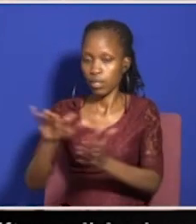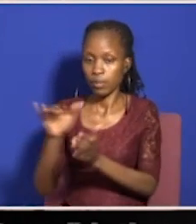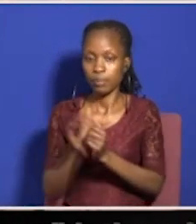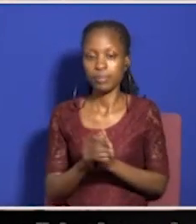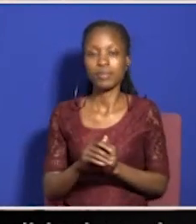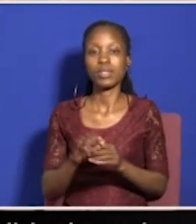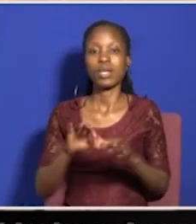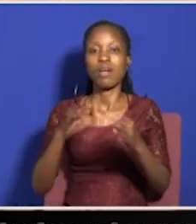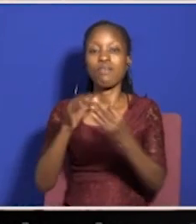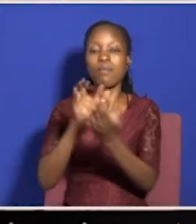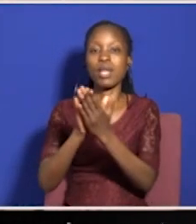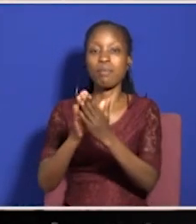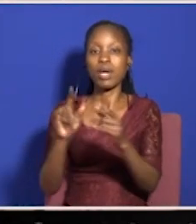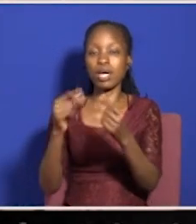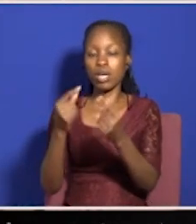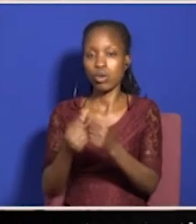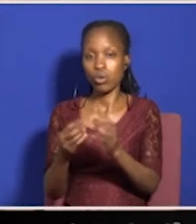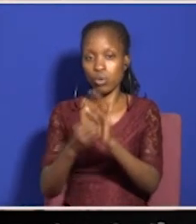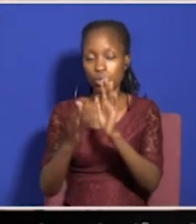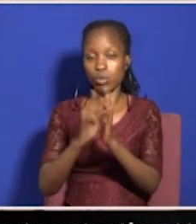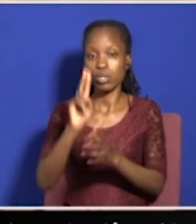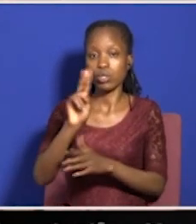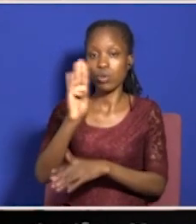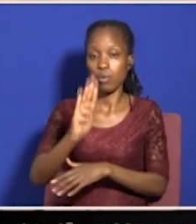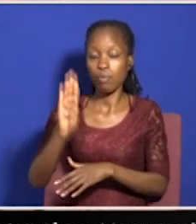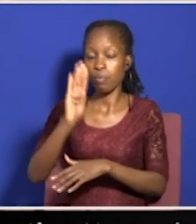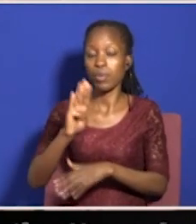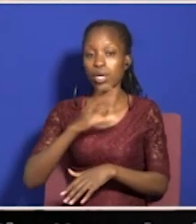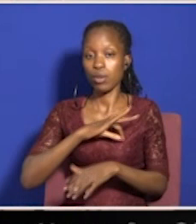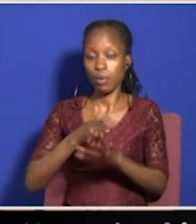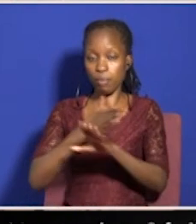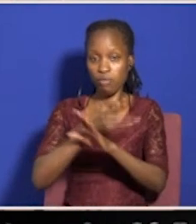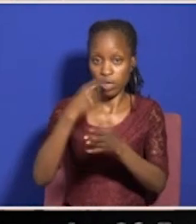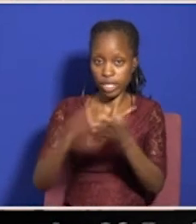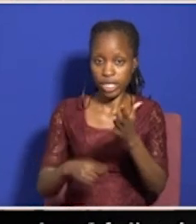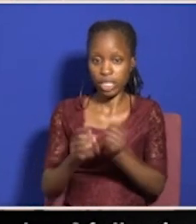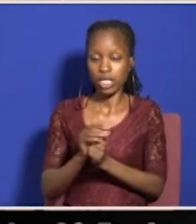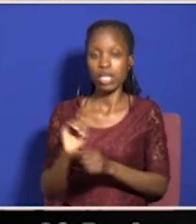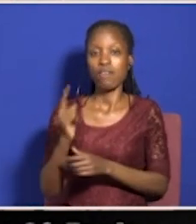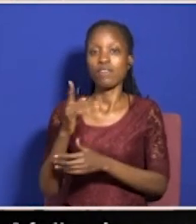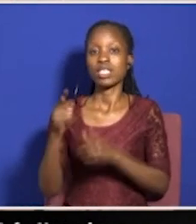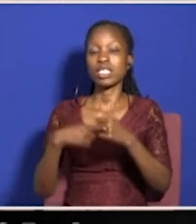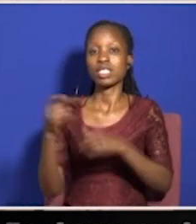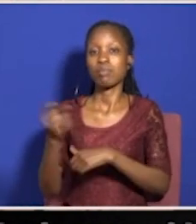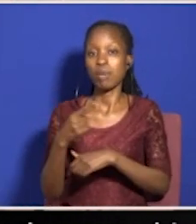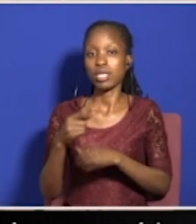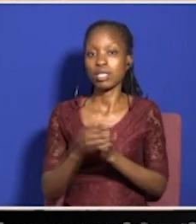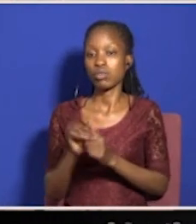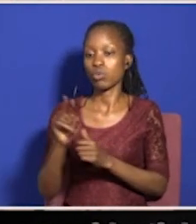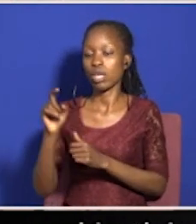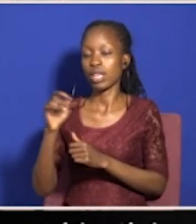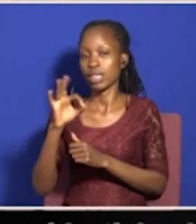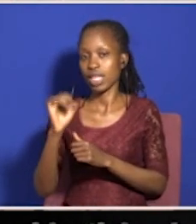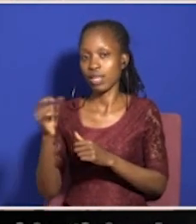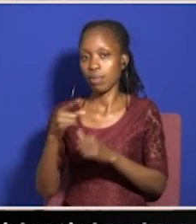Family Bank Group has posted a 2 billion shillings profit before tax in the first 6 months to 30th